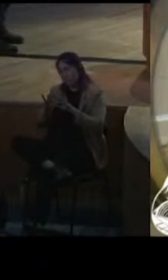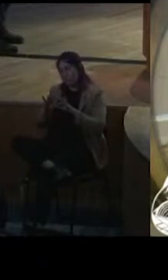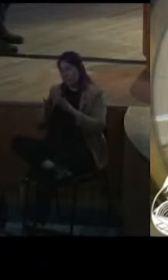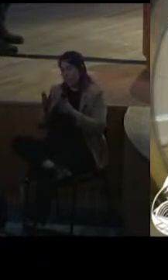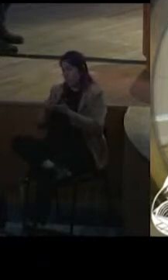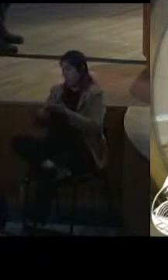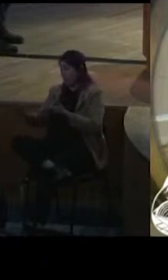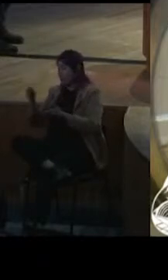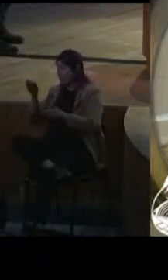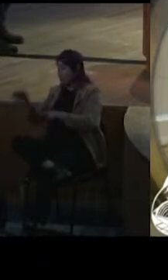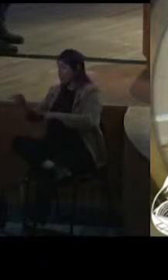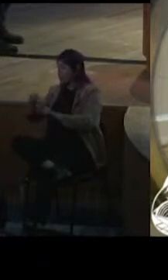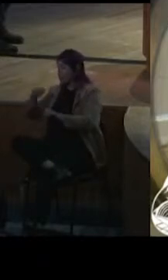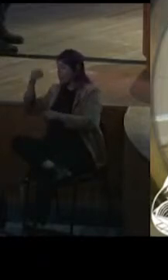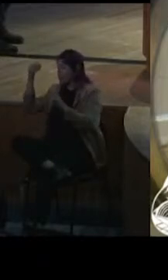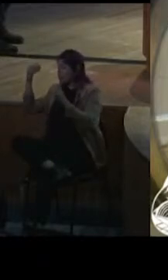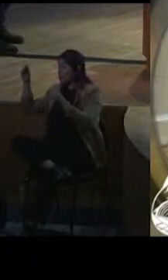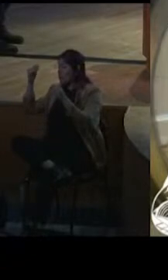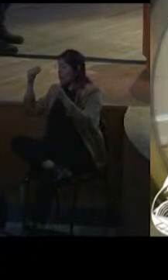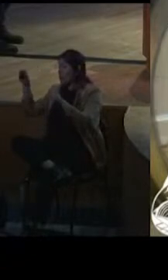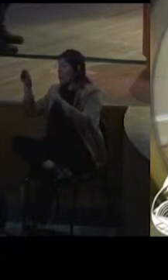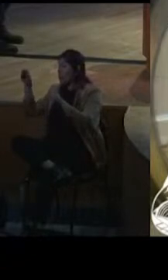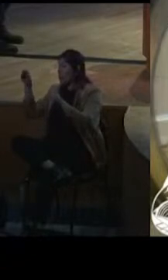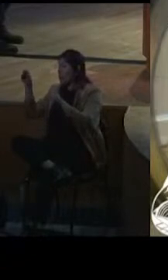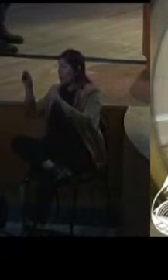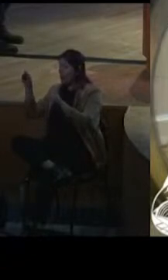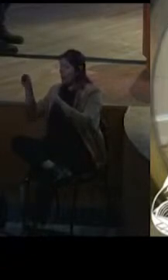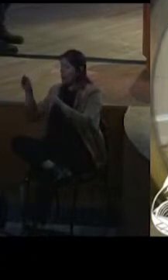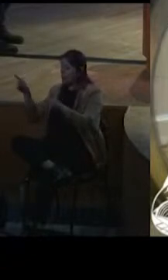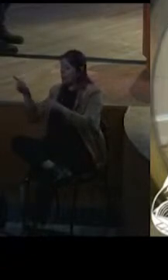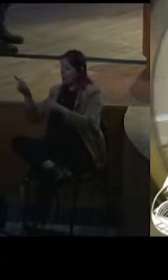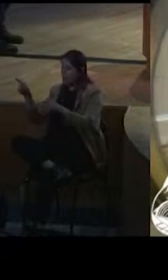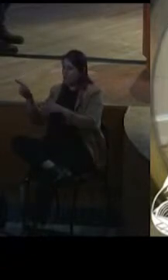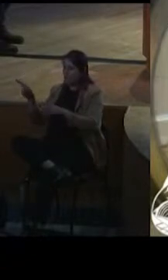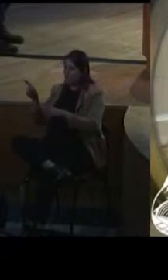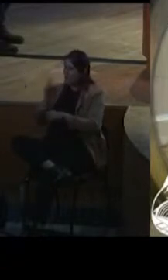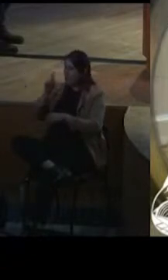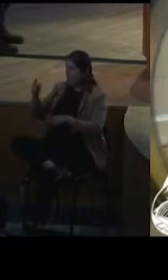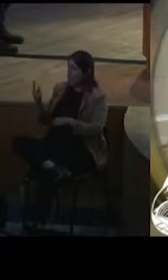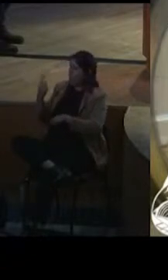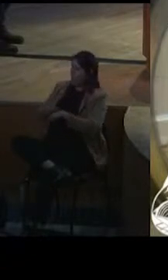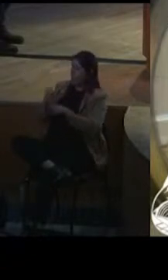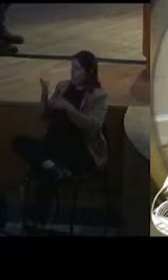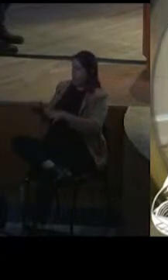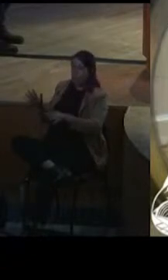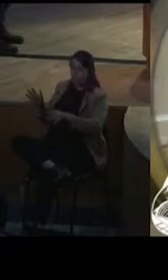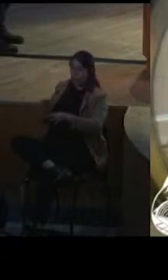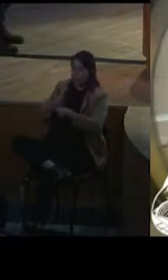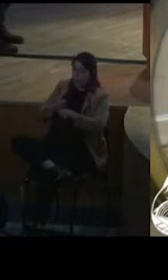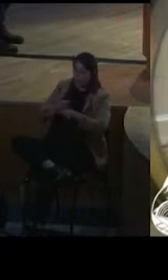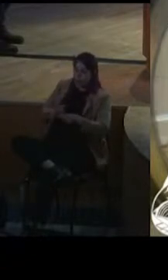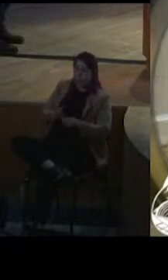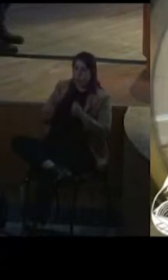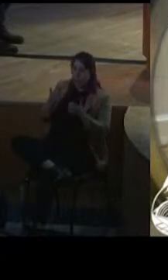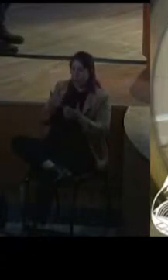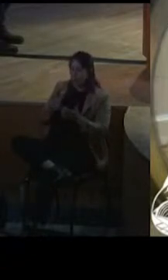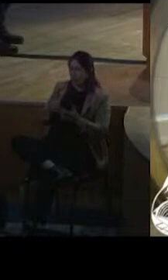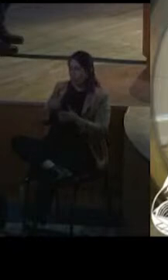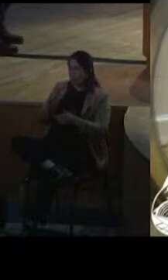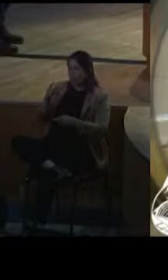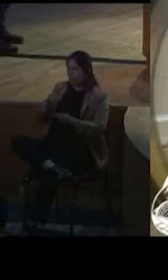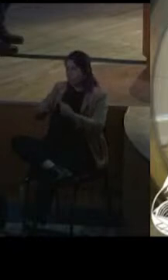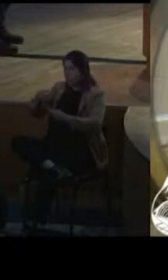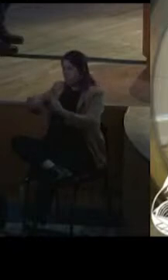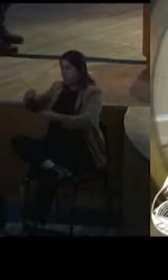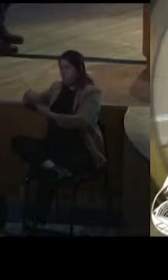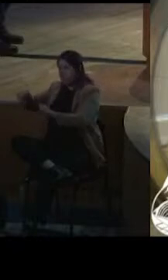from the store should be produced and locally sourced instead of being brought in from, you know, Thailand or other places in